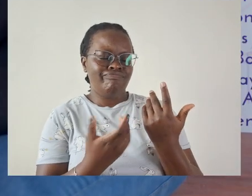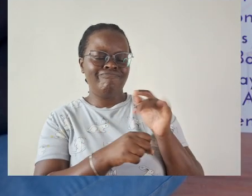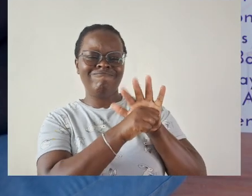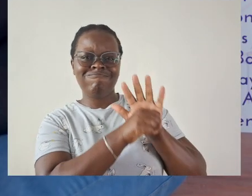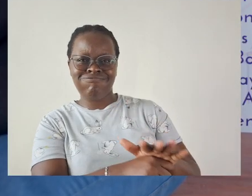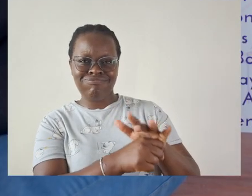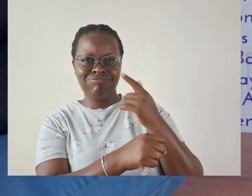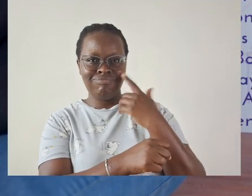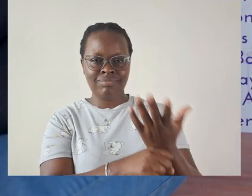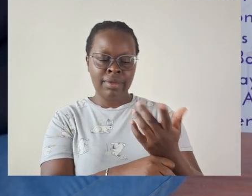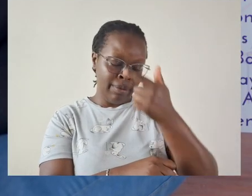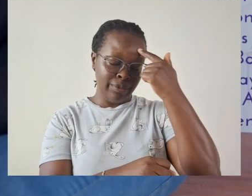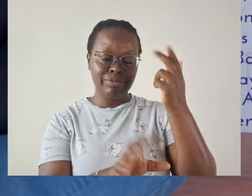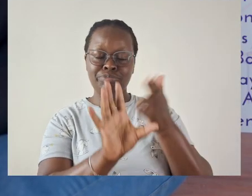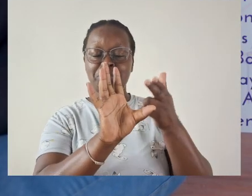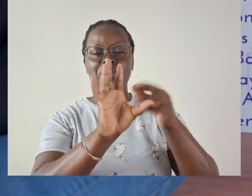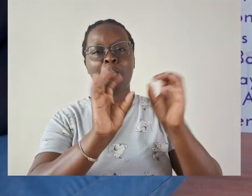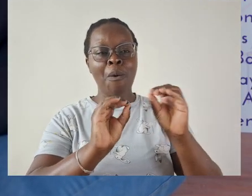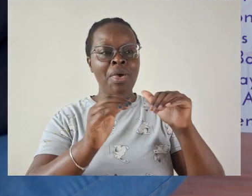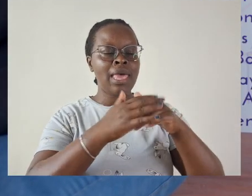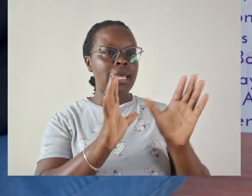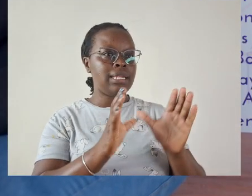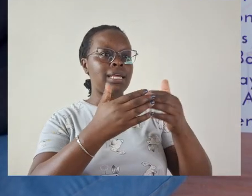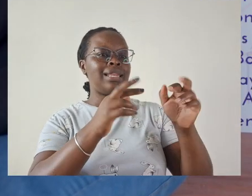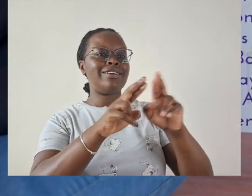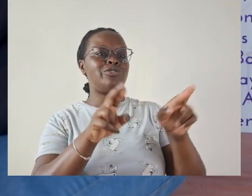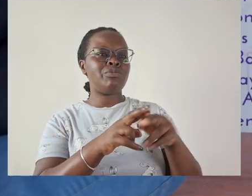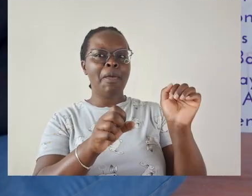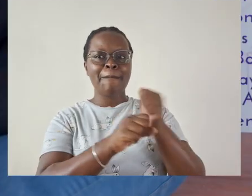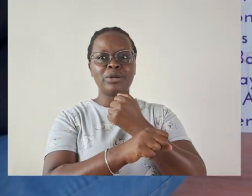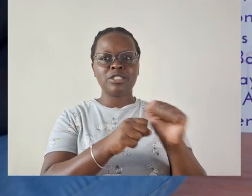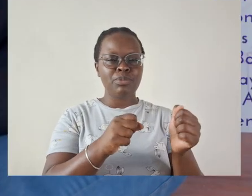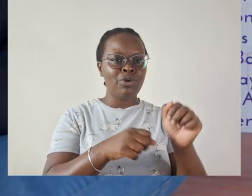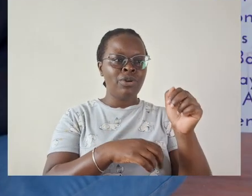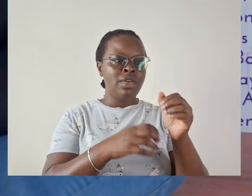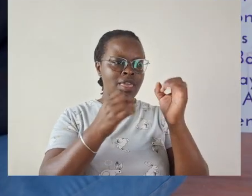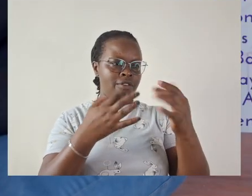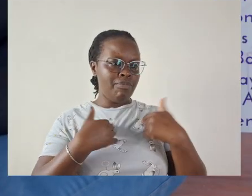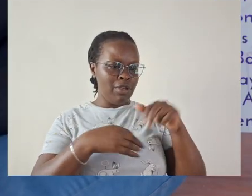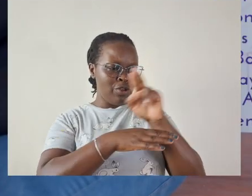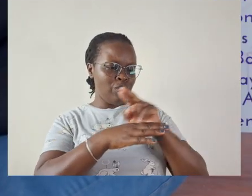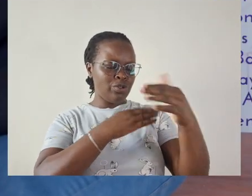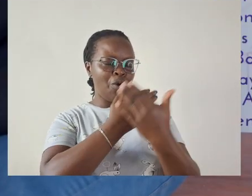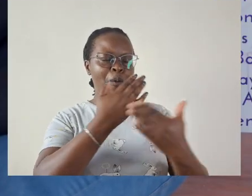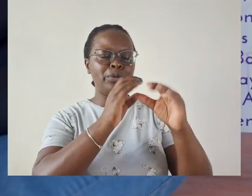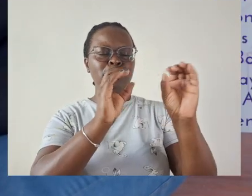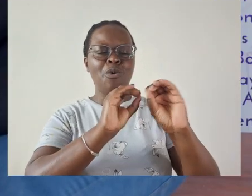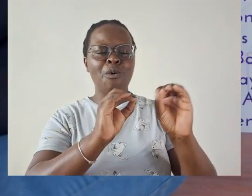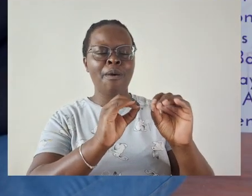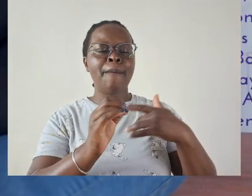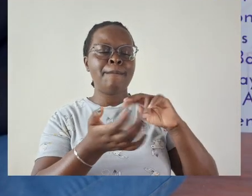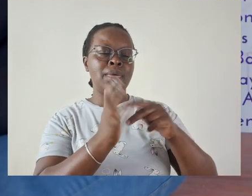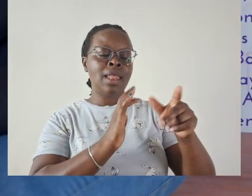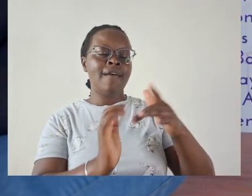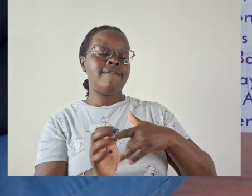they're not included in all this. In classes, they're separated because, you know what, you can't use a computer, so we'll put you out in the way. So they tend to